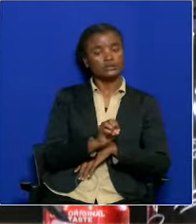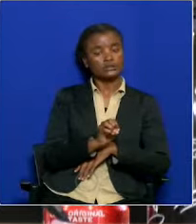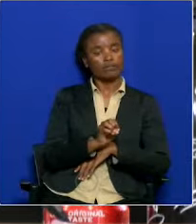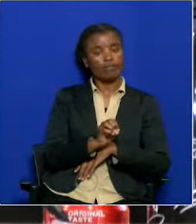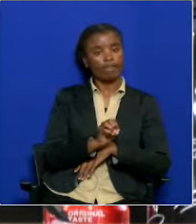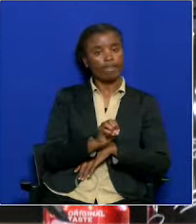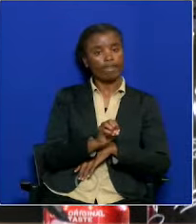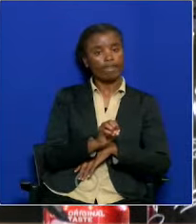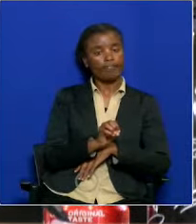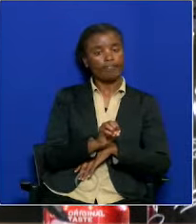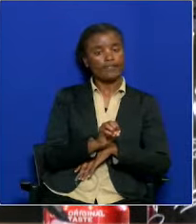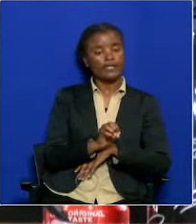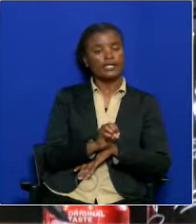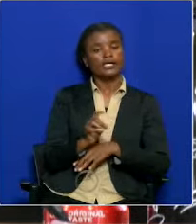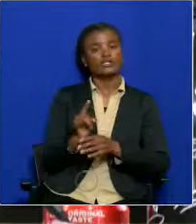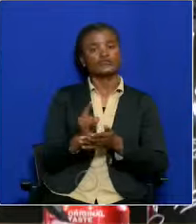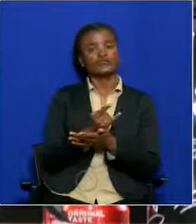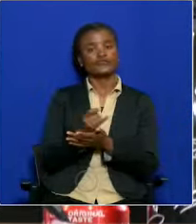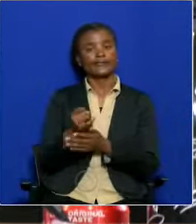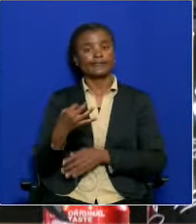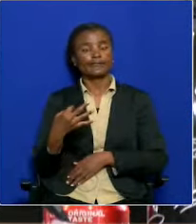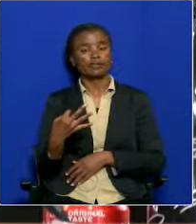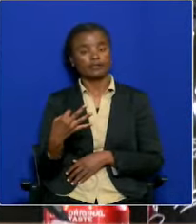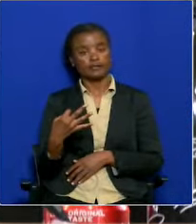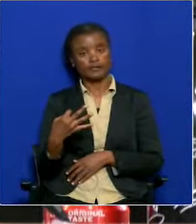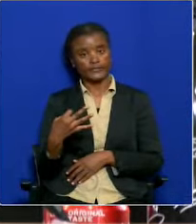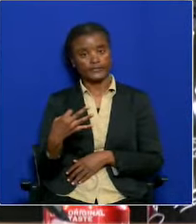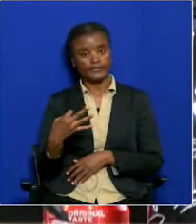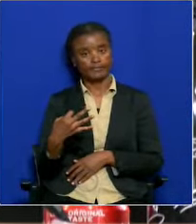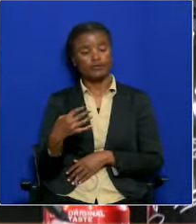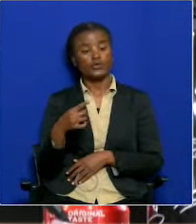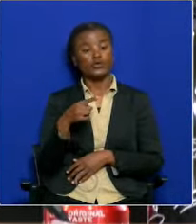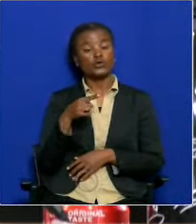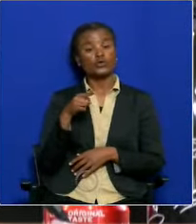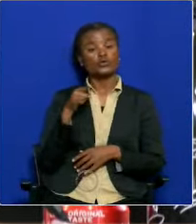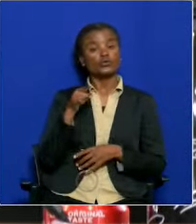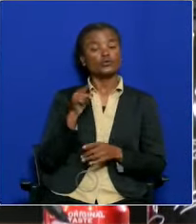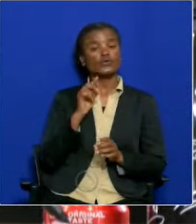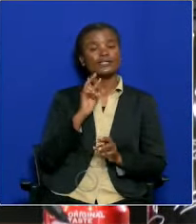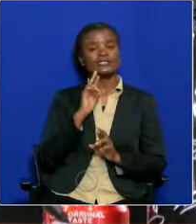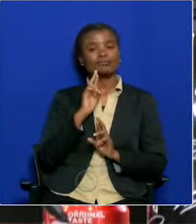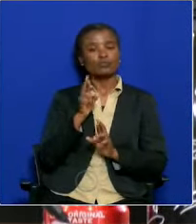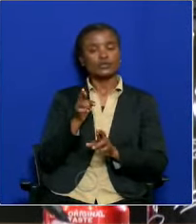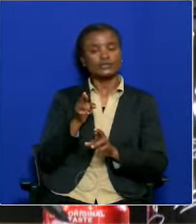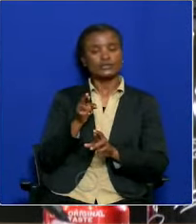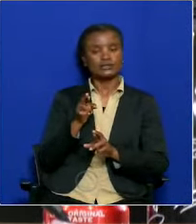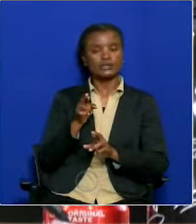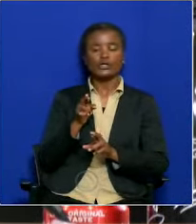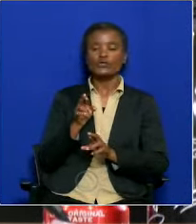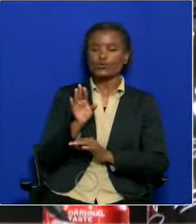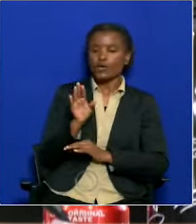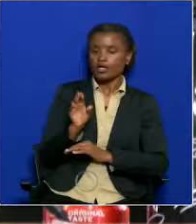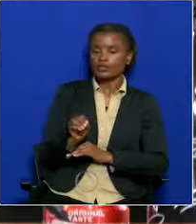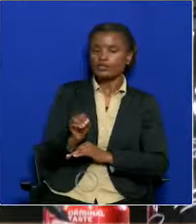chat 3. Your response is, what is the amount paid?